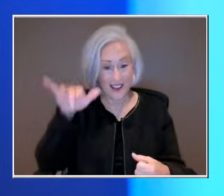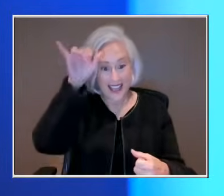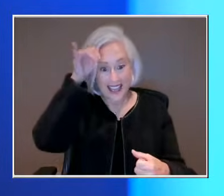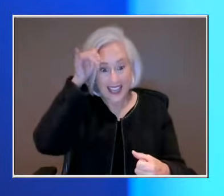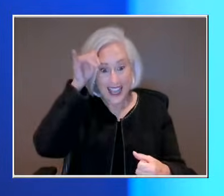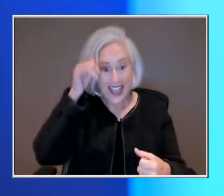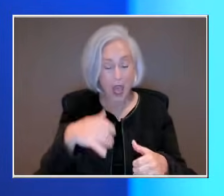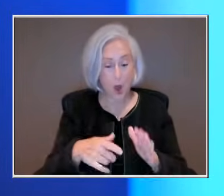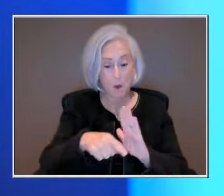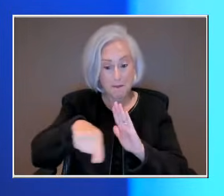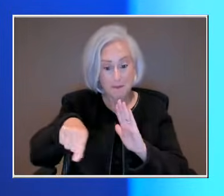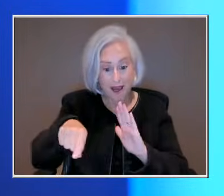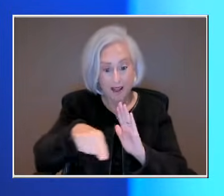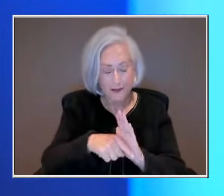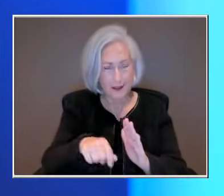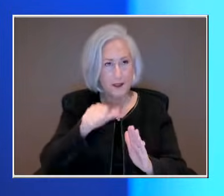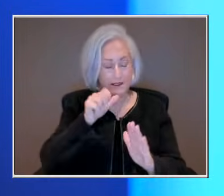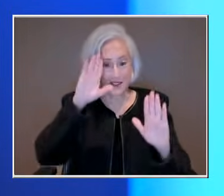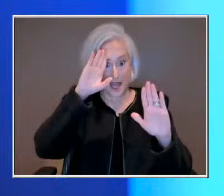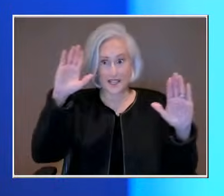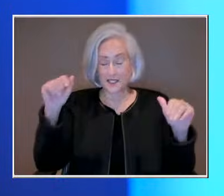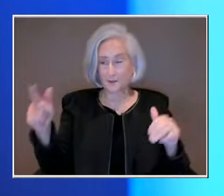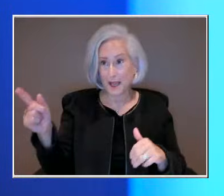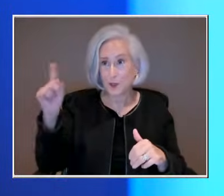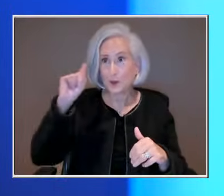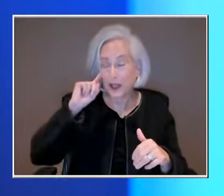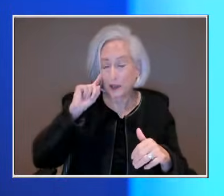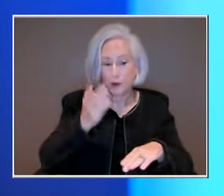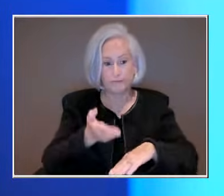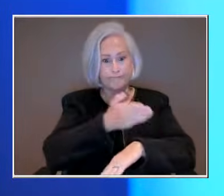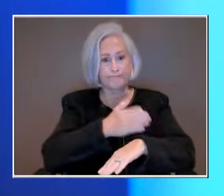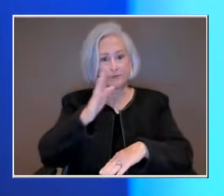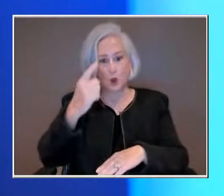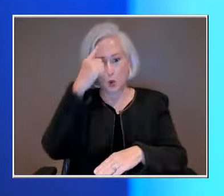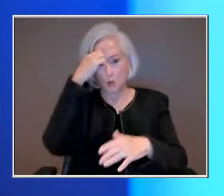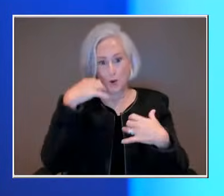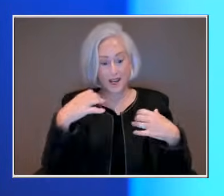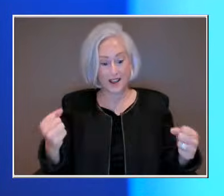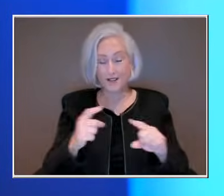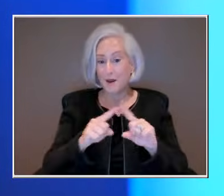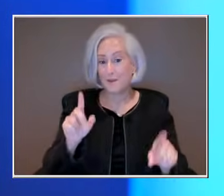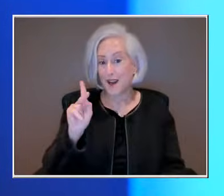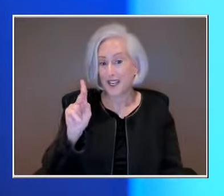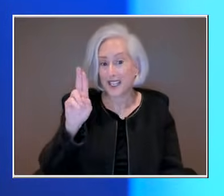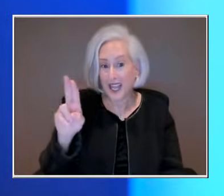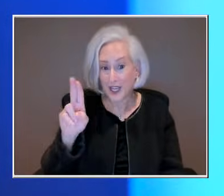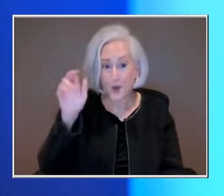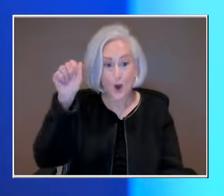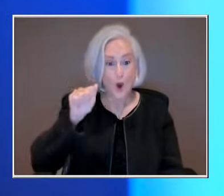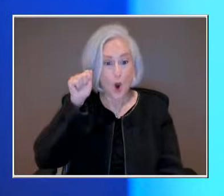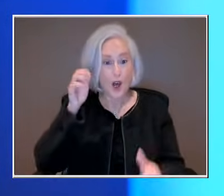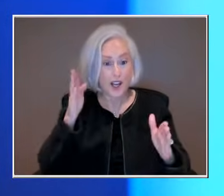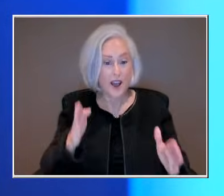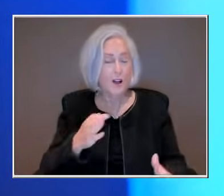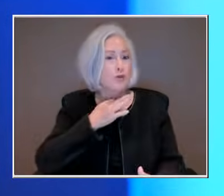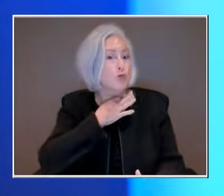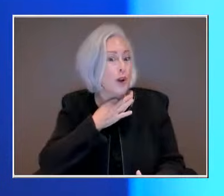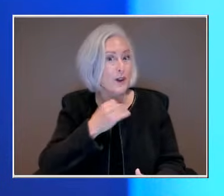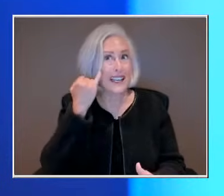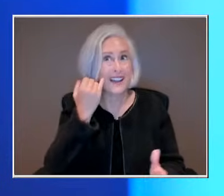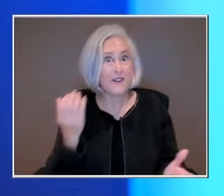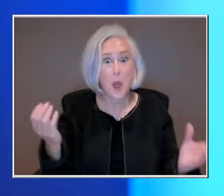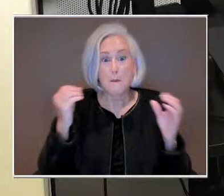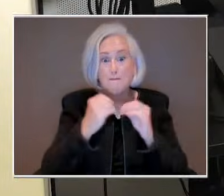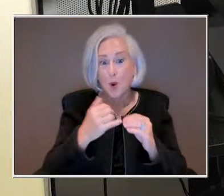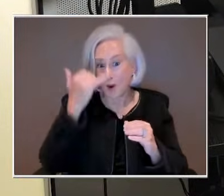improving your brain health. But at the University of Kansas Medical Center, audiologists wonder if more cowbell could